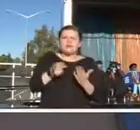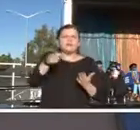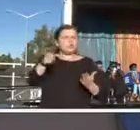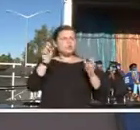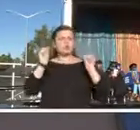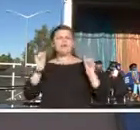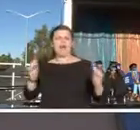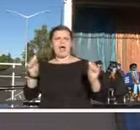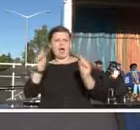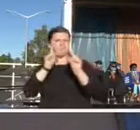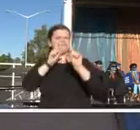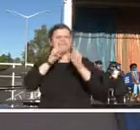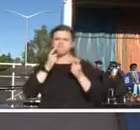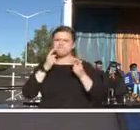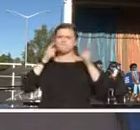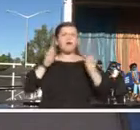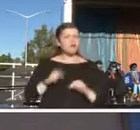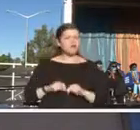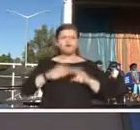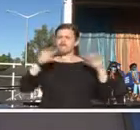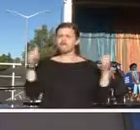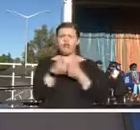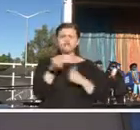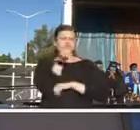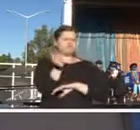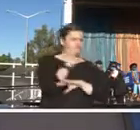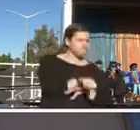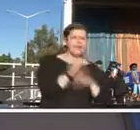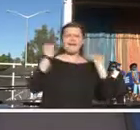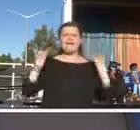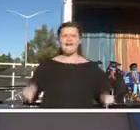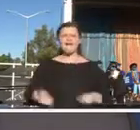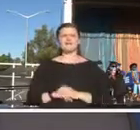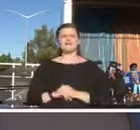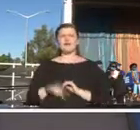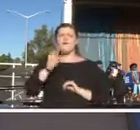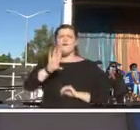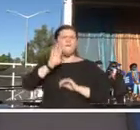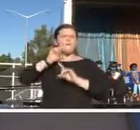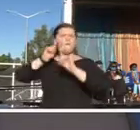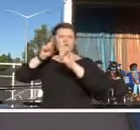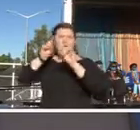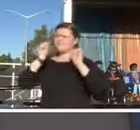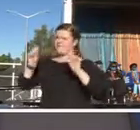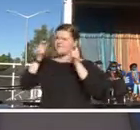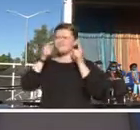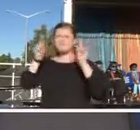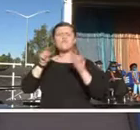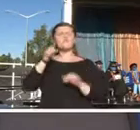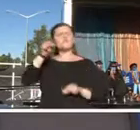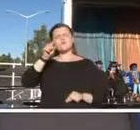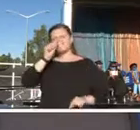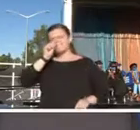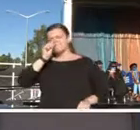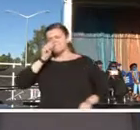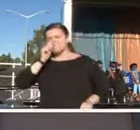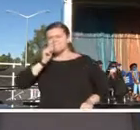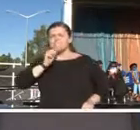You can overcome challenges. You can achieve your goals. You are resilient. You are